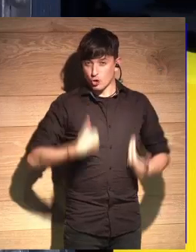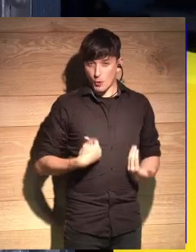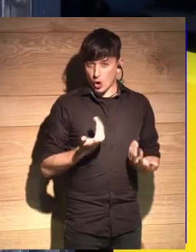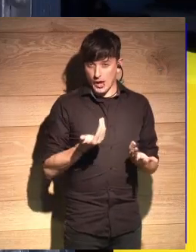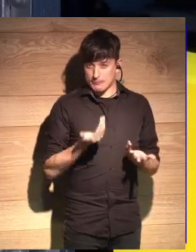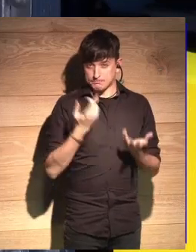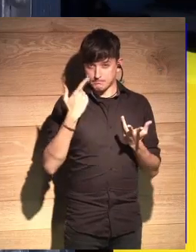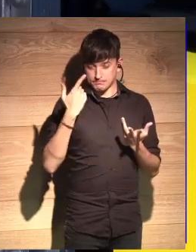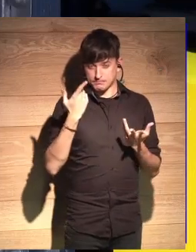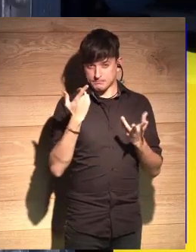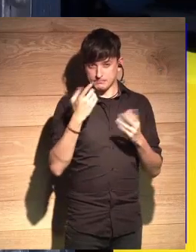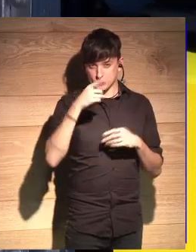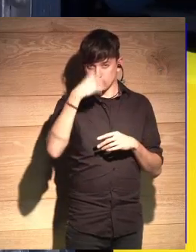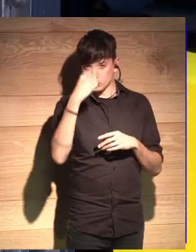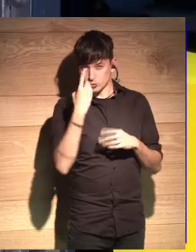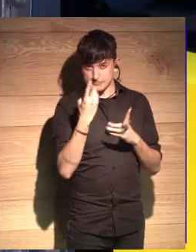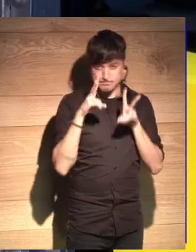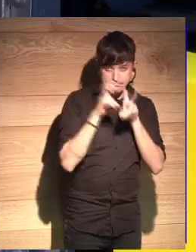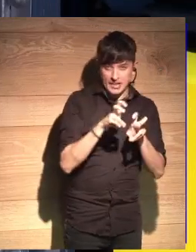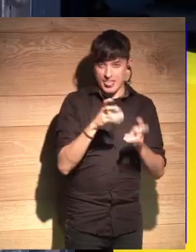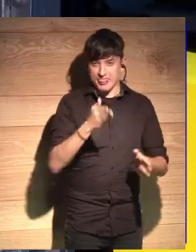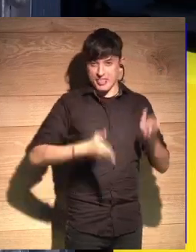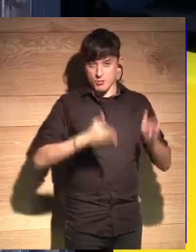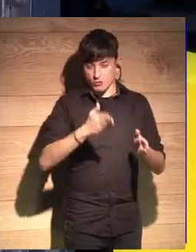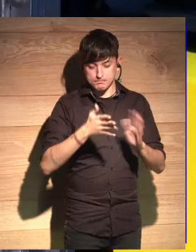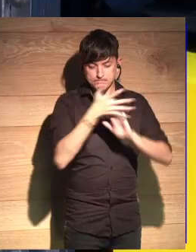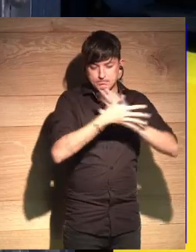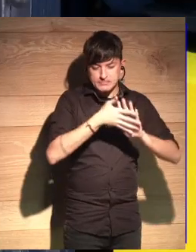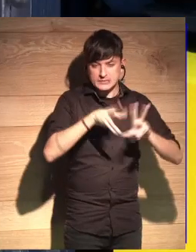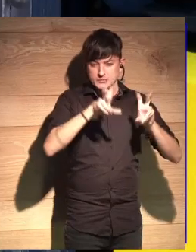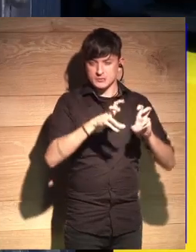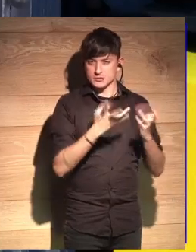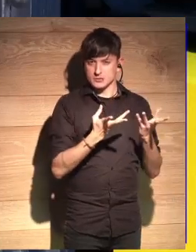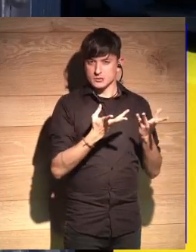she describes or defines herself as a cyborg